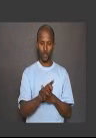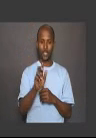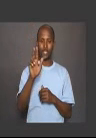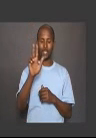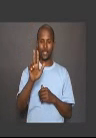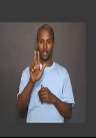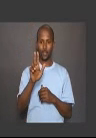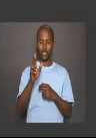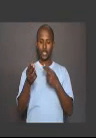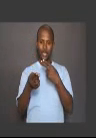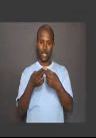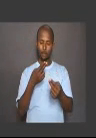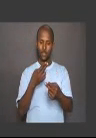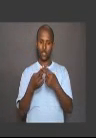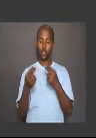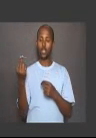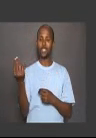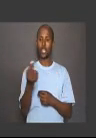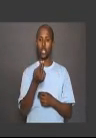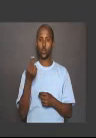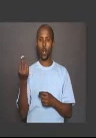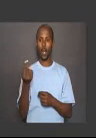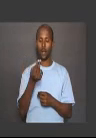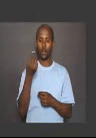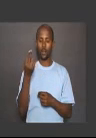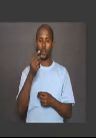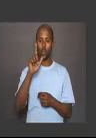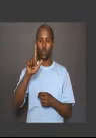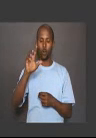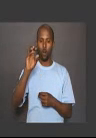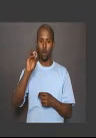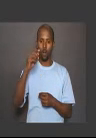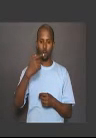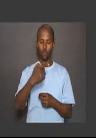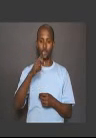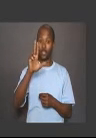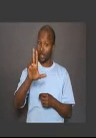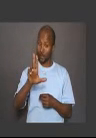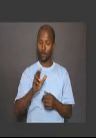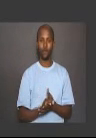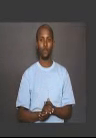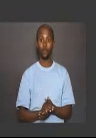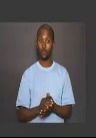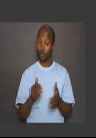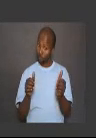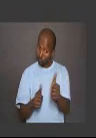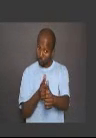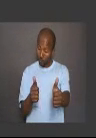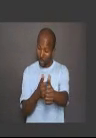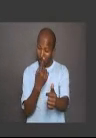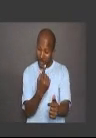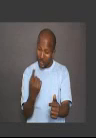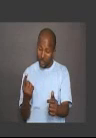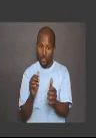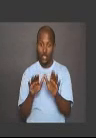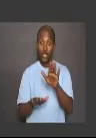3 times the natural logarithm of 3. Have you followed each